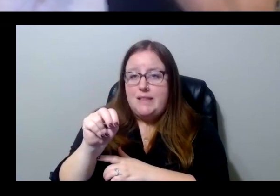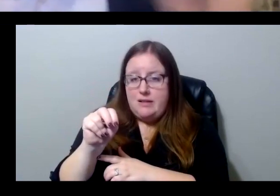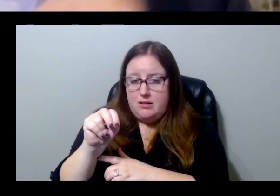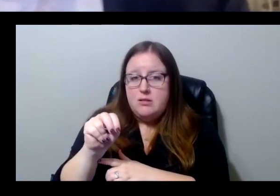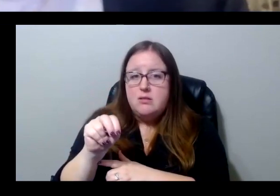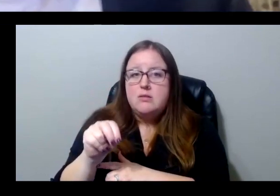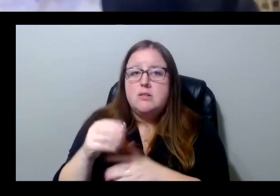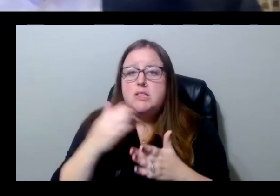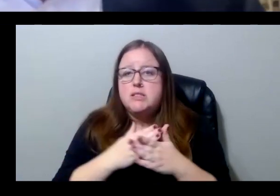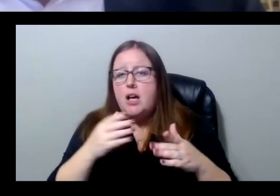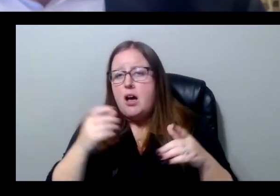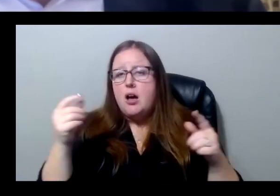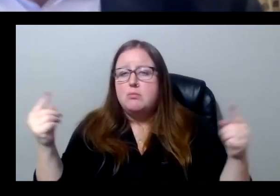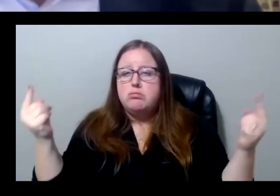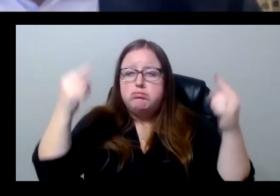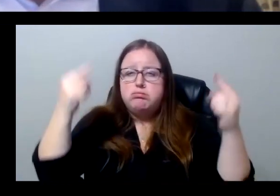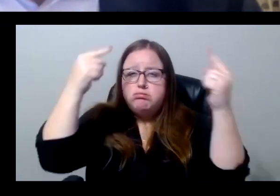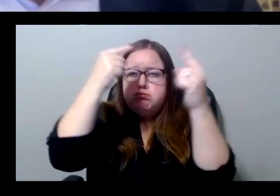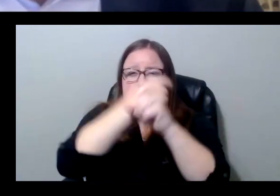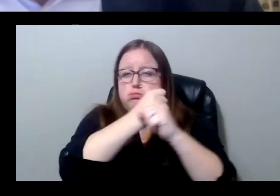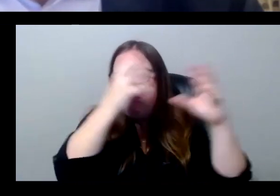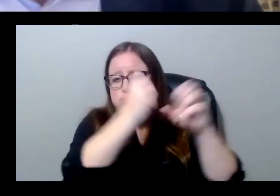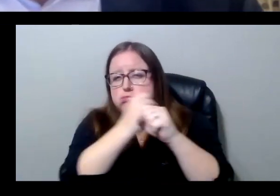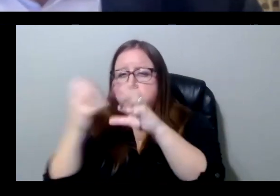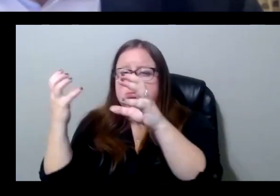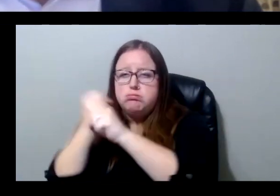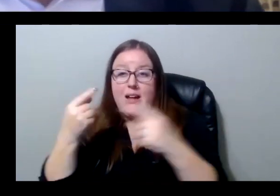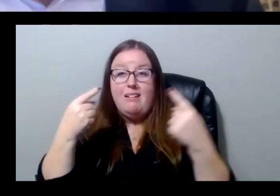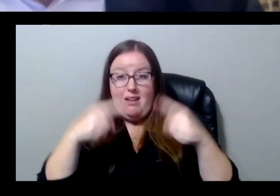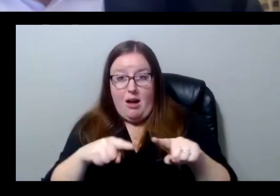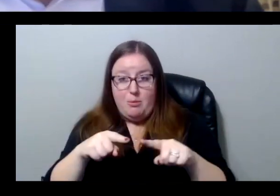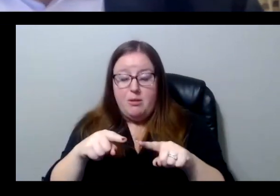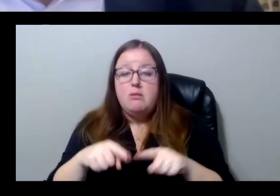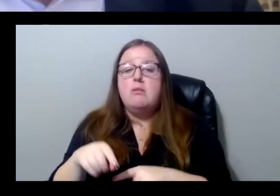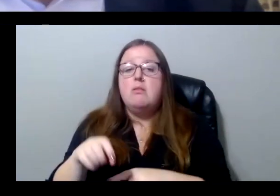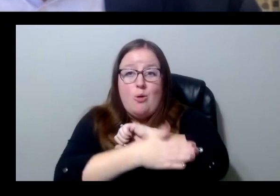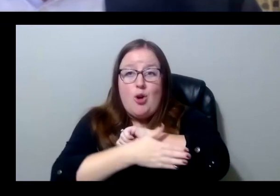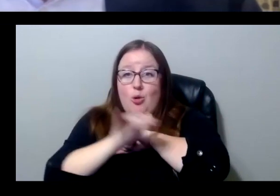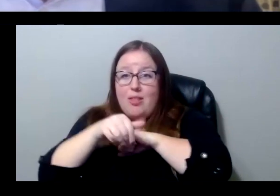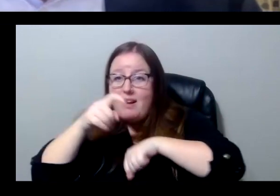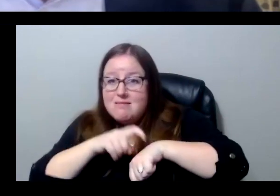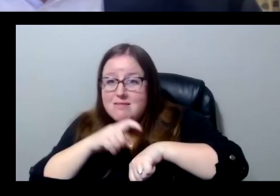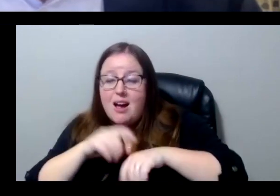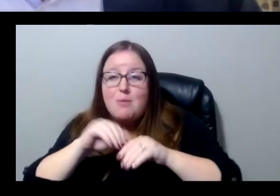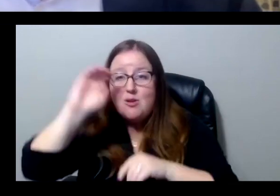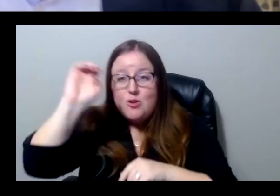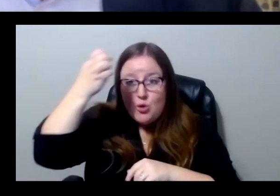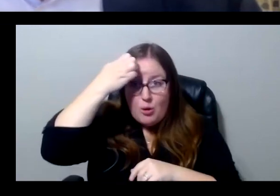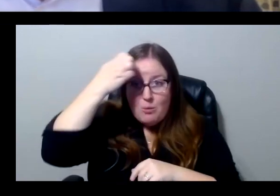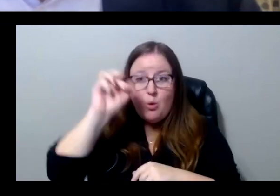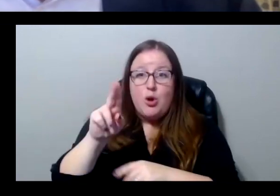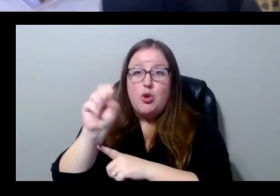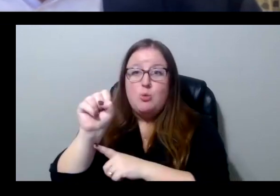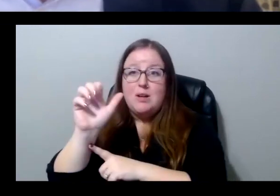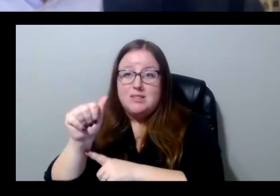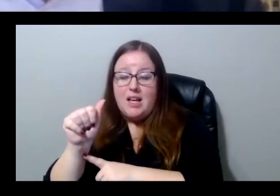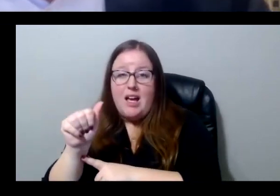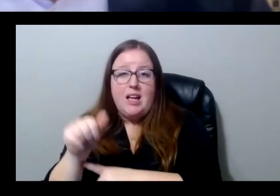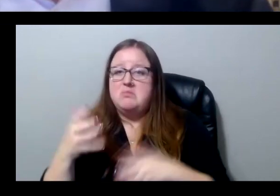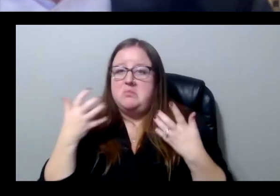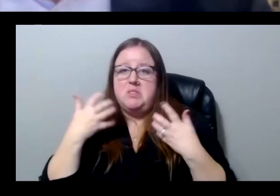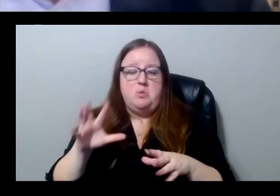little about the genocide or the war, certainly don't know much about Bosnian culture. I didn't. I have learned so